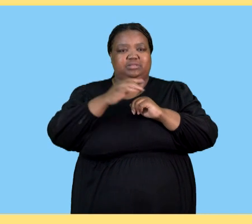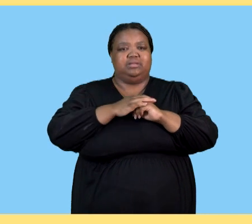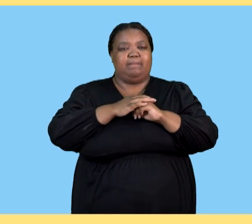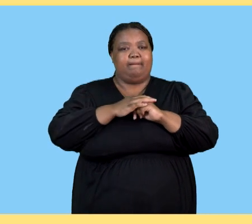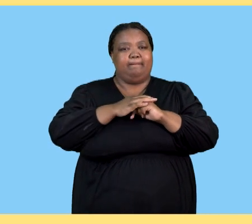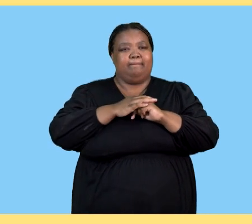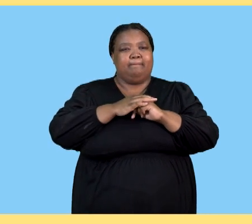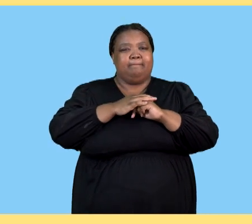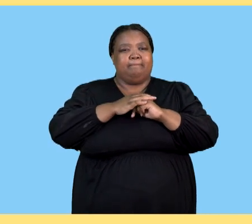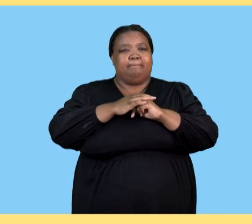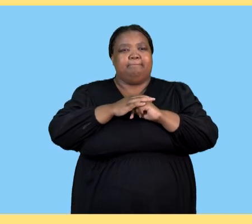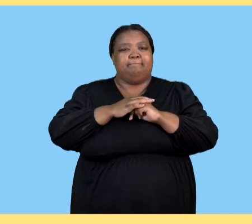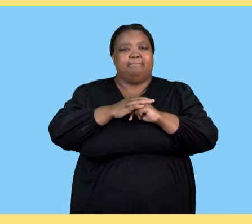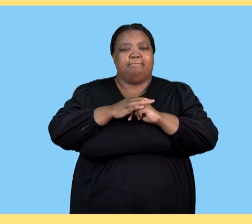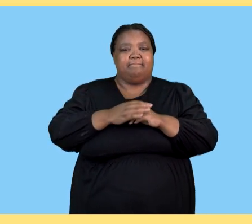270,000.